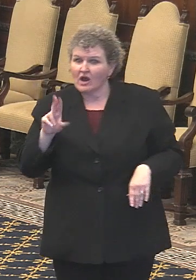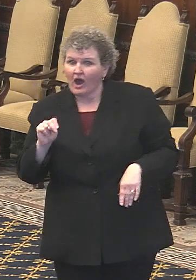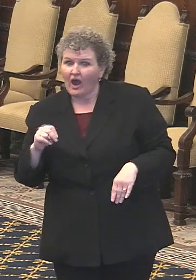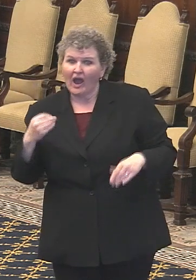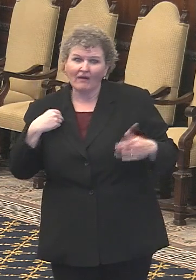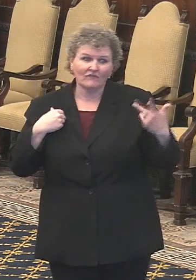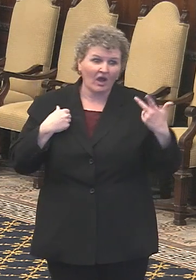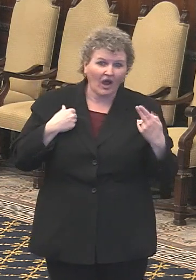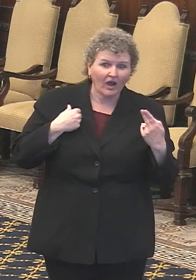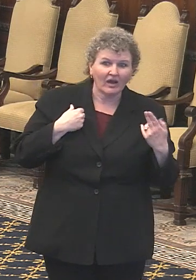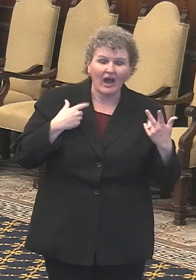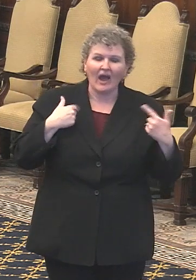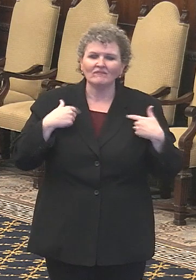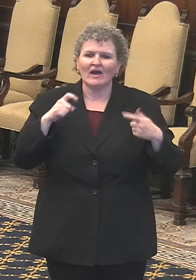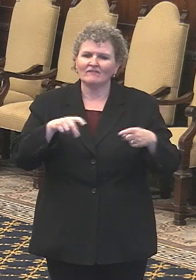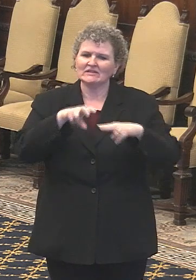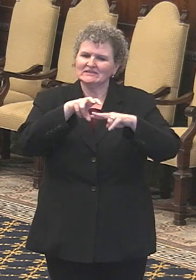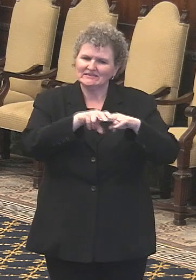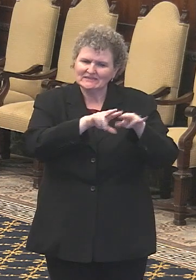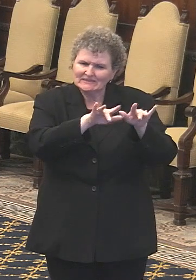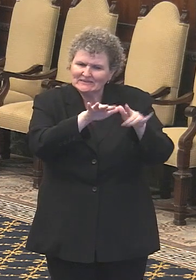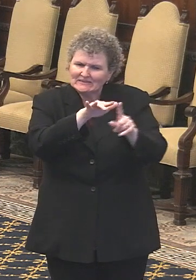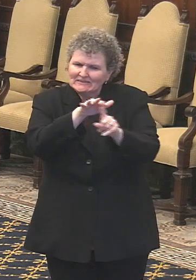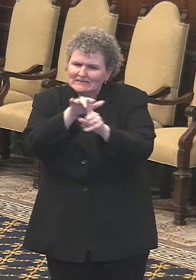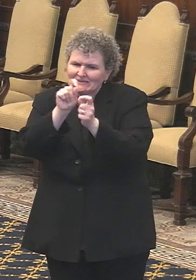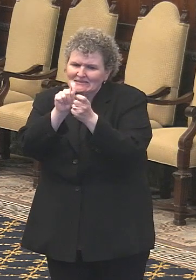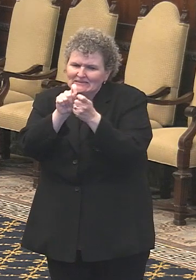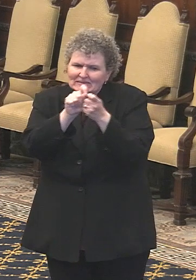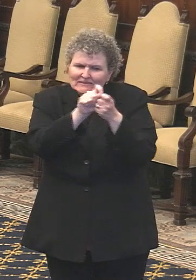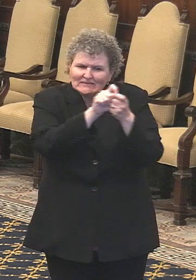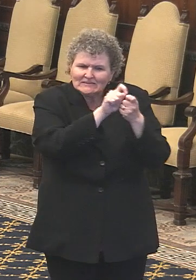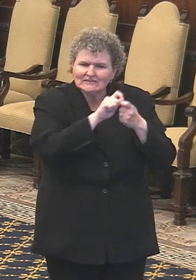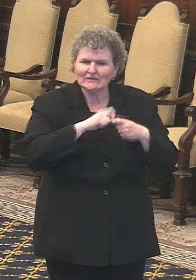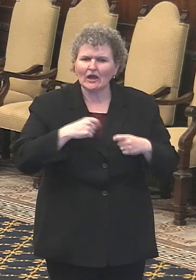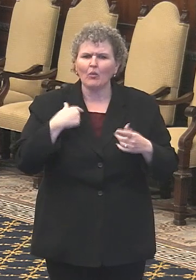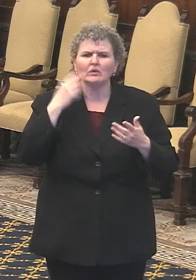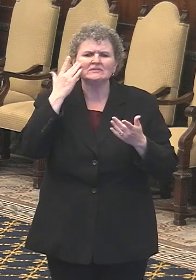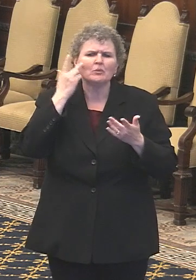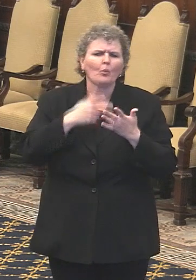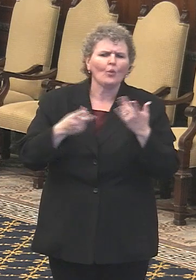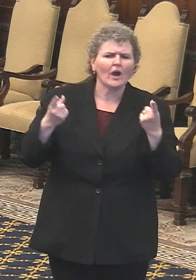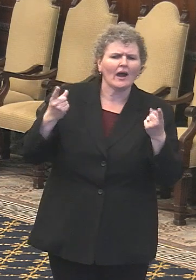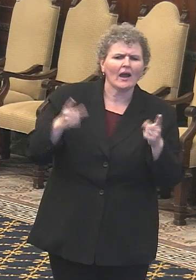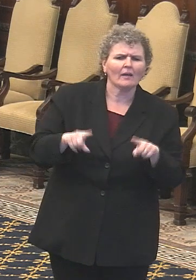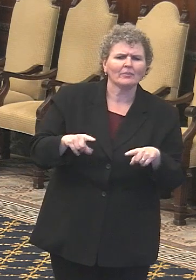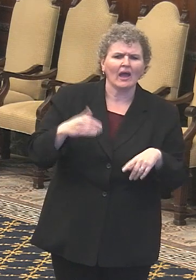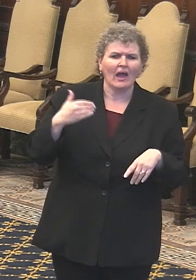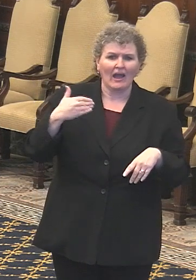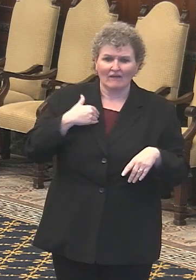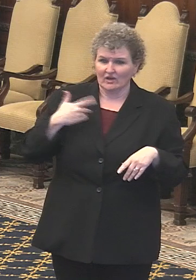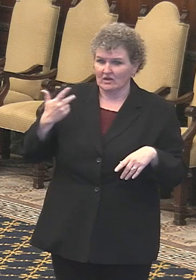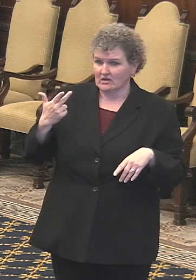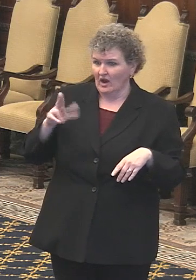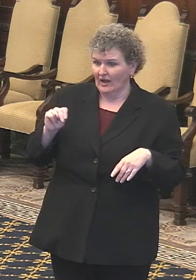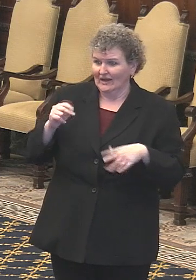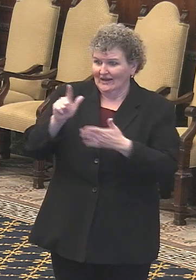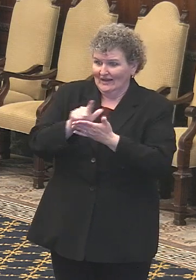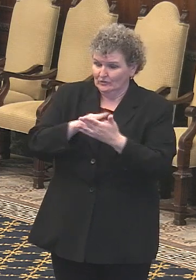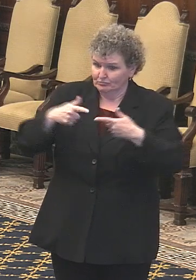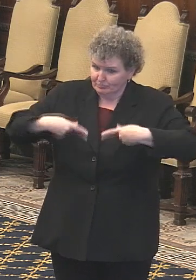have to look at the details of the shooting and find out what went on. Whether he had a gun legally or not doesn't mean he was right in what he